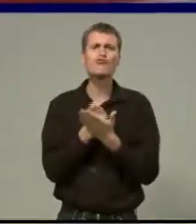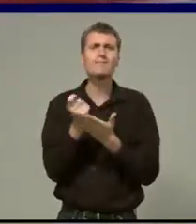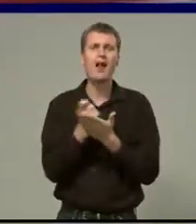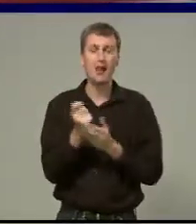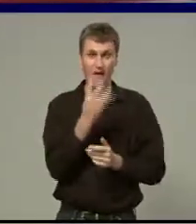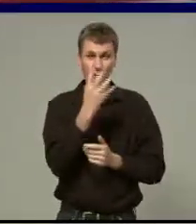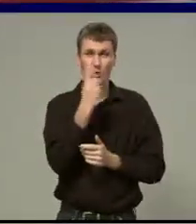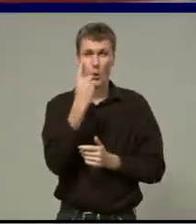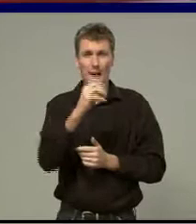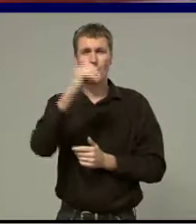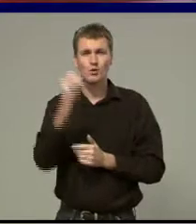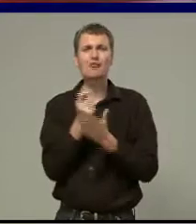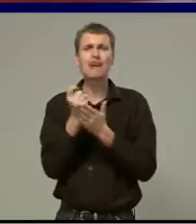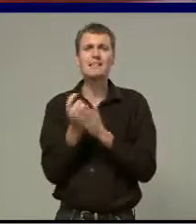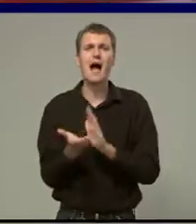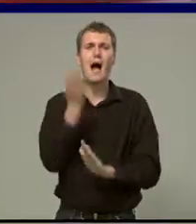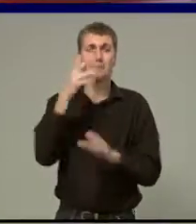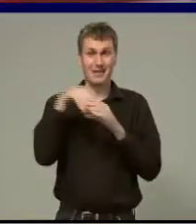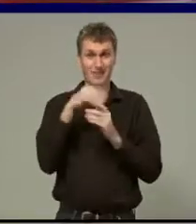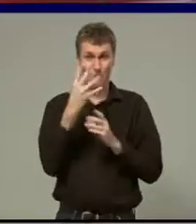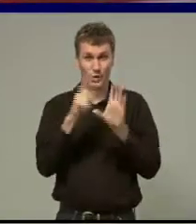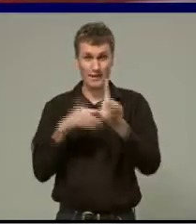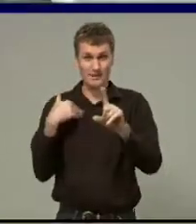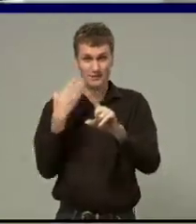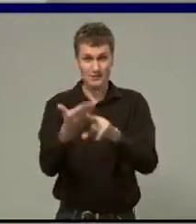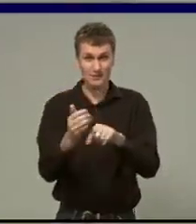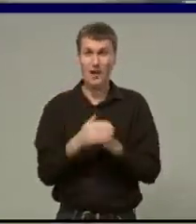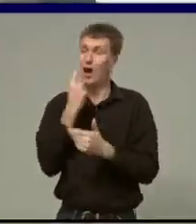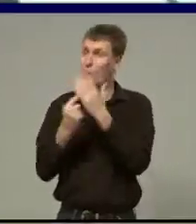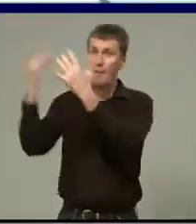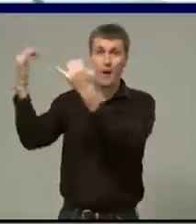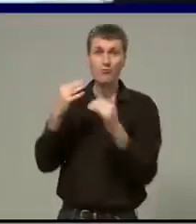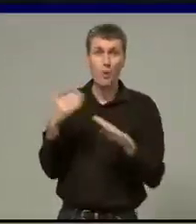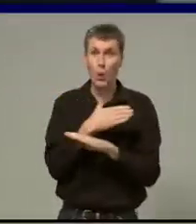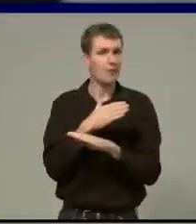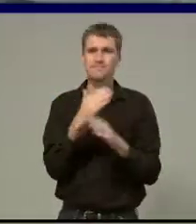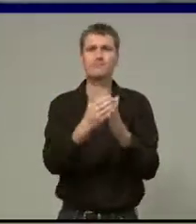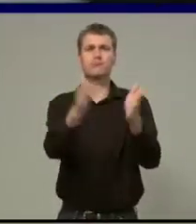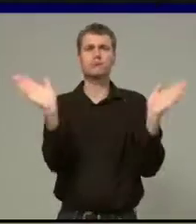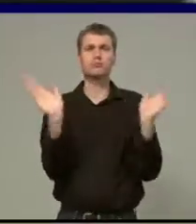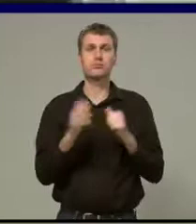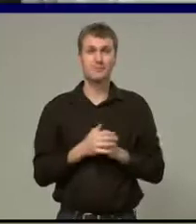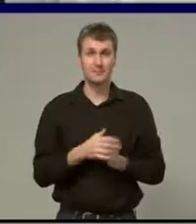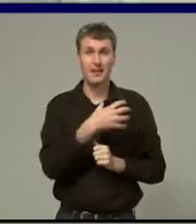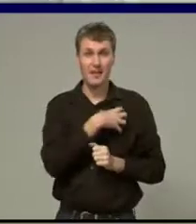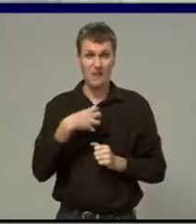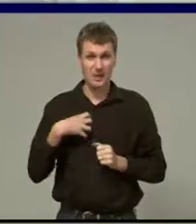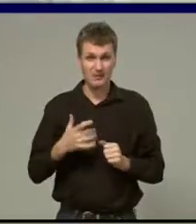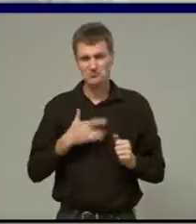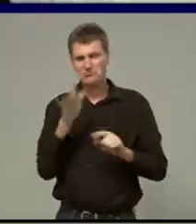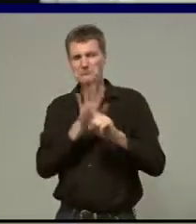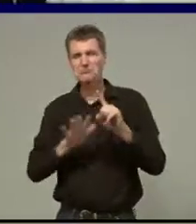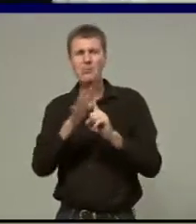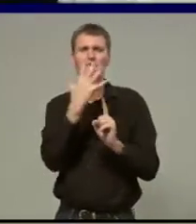increased 41% in the last 4 years, and it's not just migrant workers. Government figures estimate between 5,000 and 7,000 people are